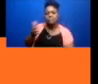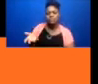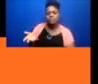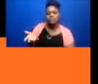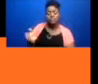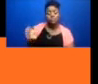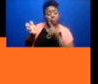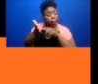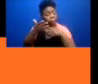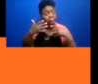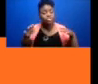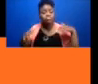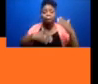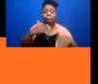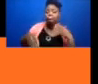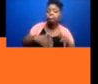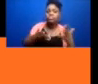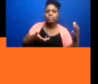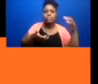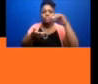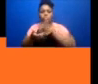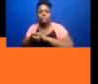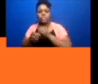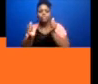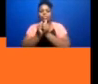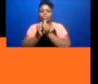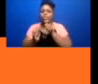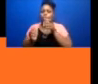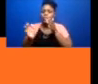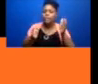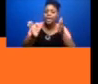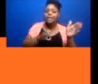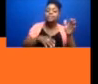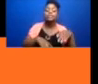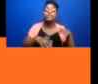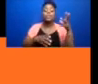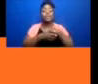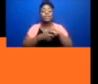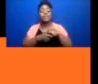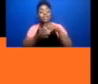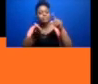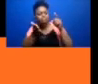those organizing within the mineral mines of the Congo.